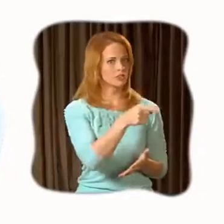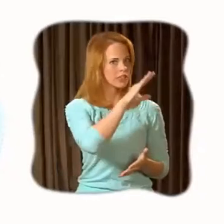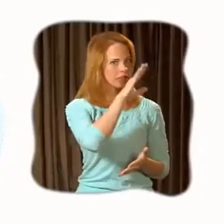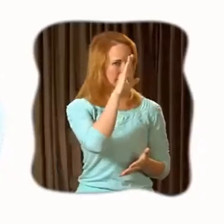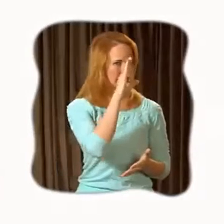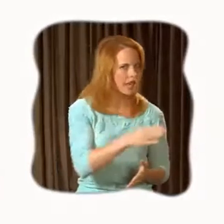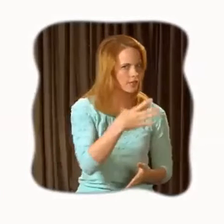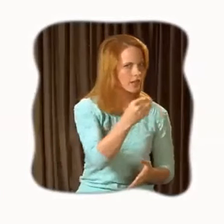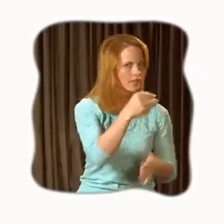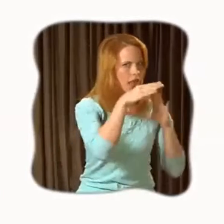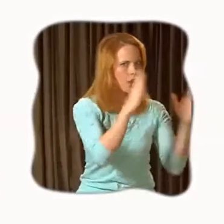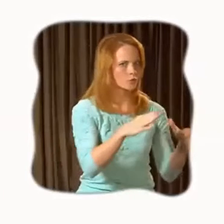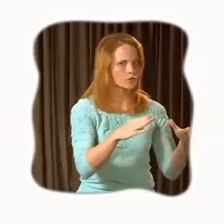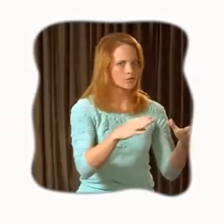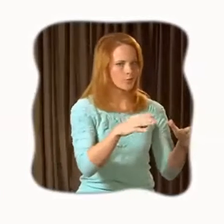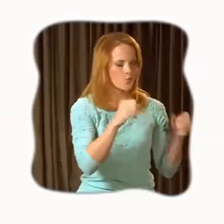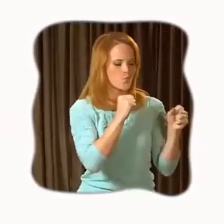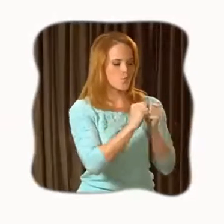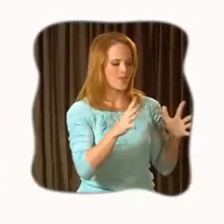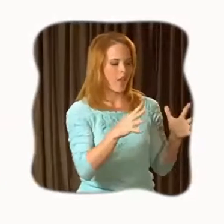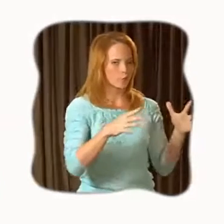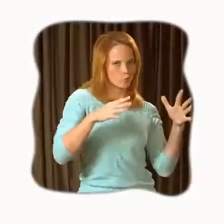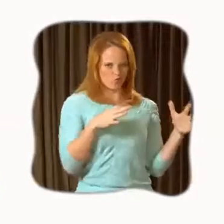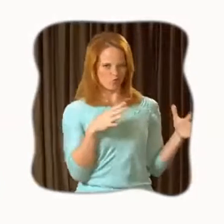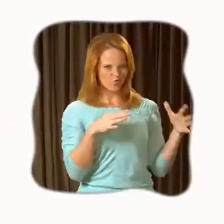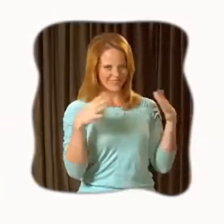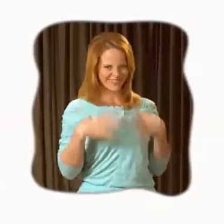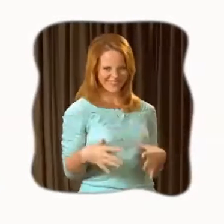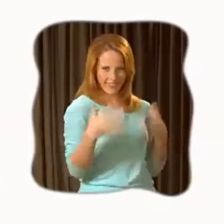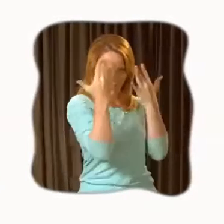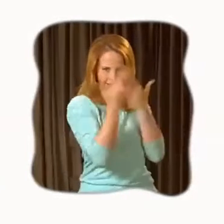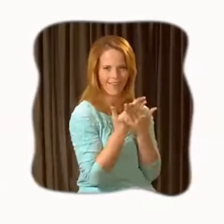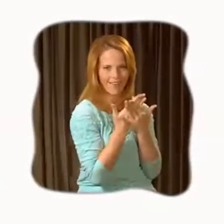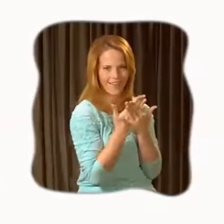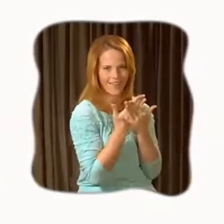And she never left the house without one of her nifty disguises.